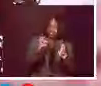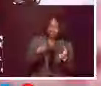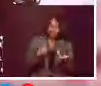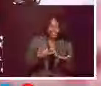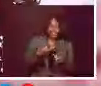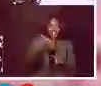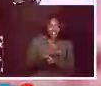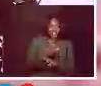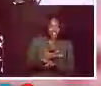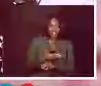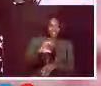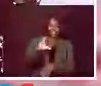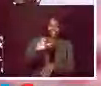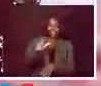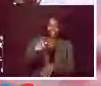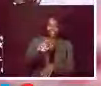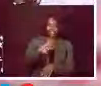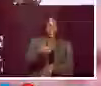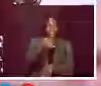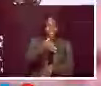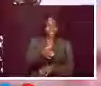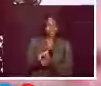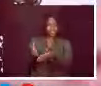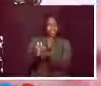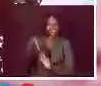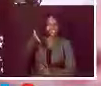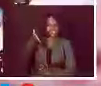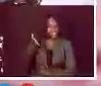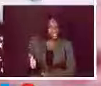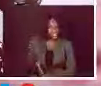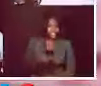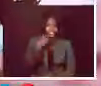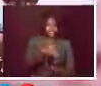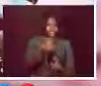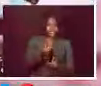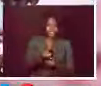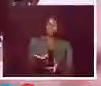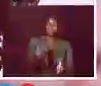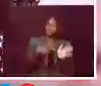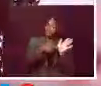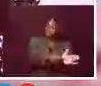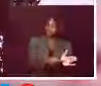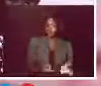calculated it. The clerk was there, the majority leader was there, and the speaker was there. I showed it